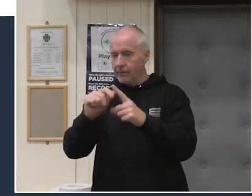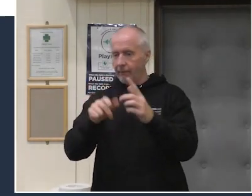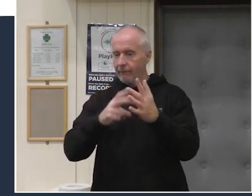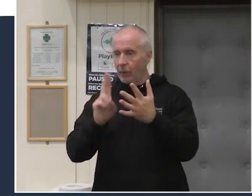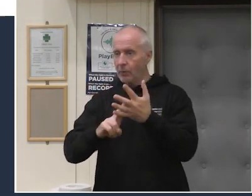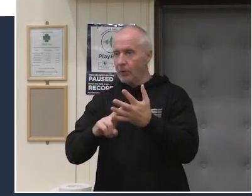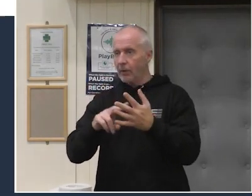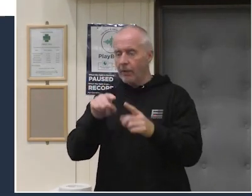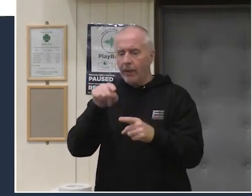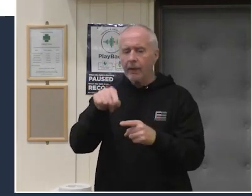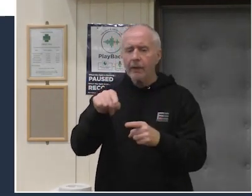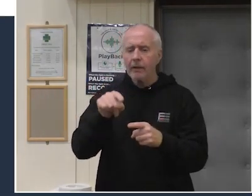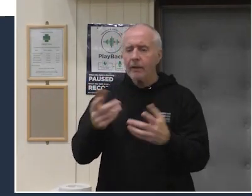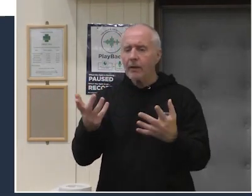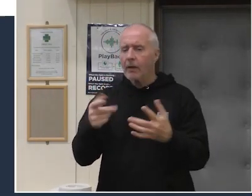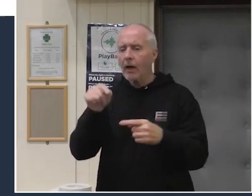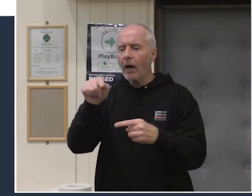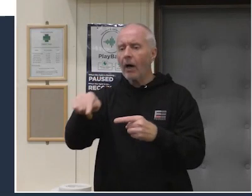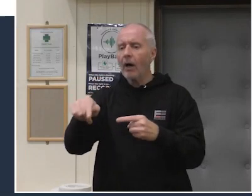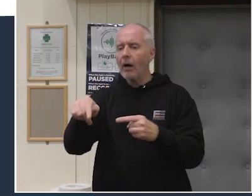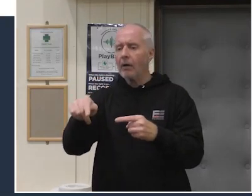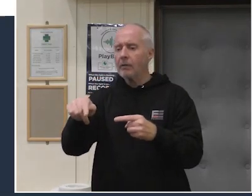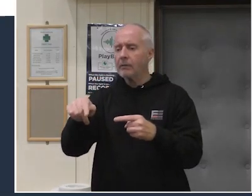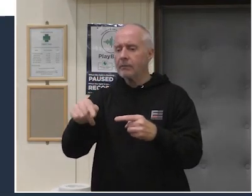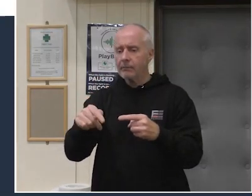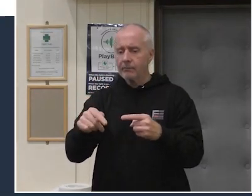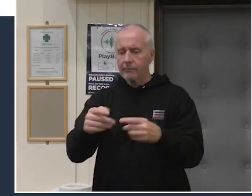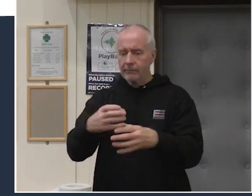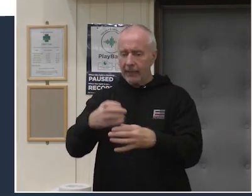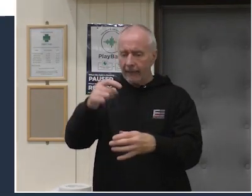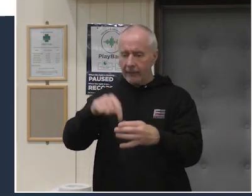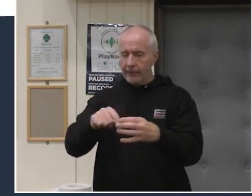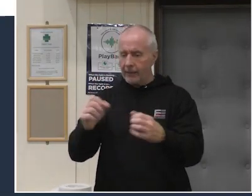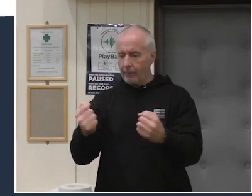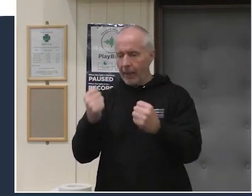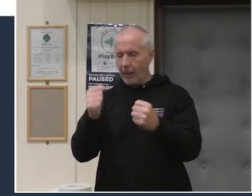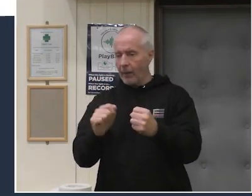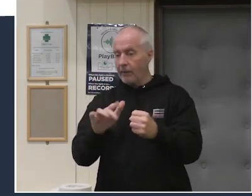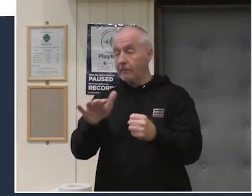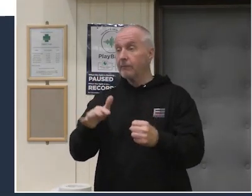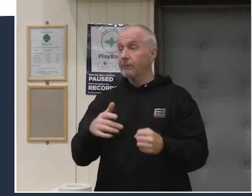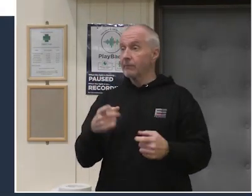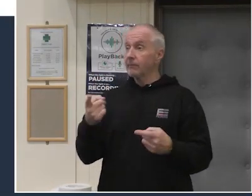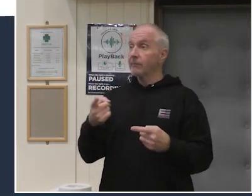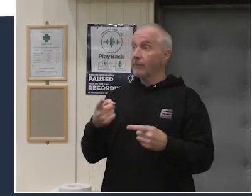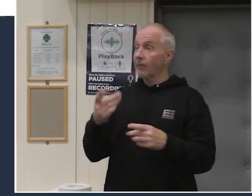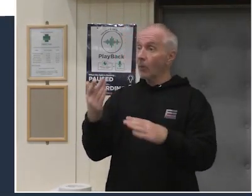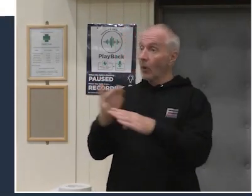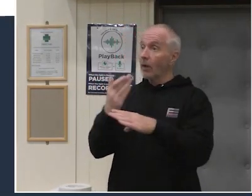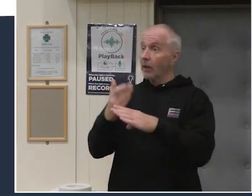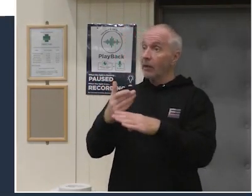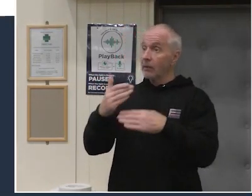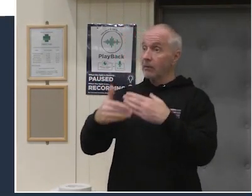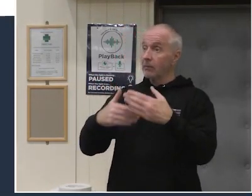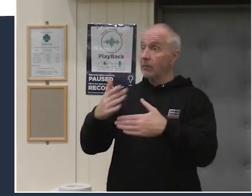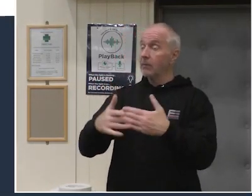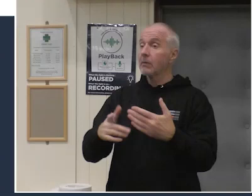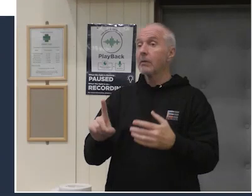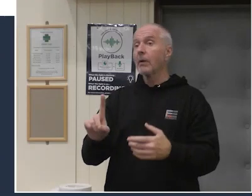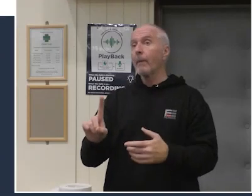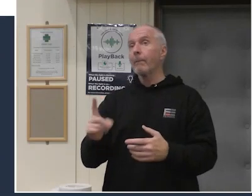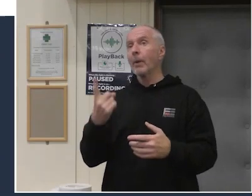tiny little bit of power coming out the other end with a cavity. It's effective, it does work,